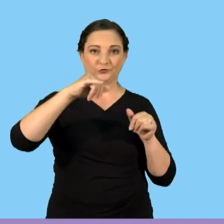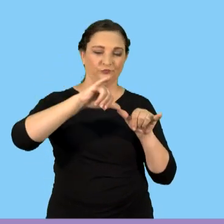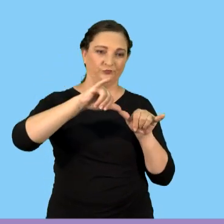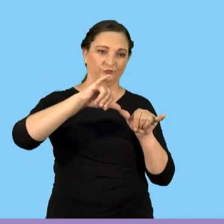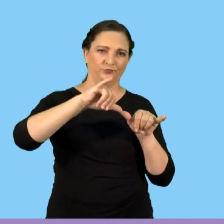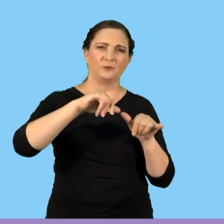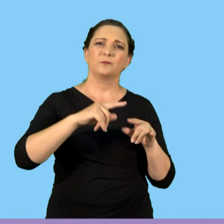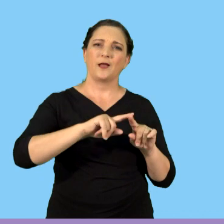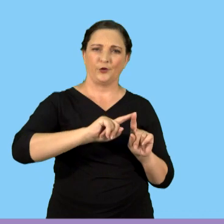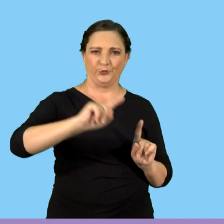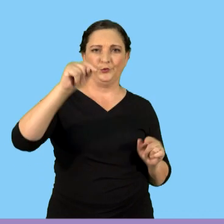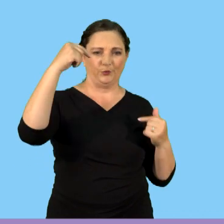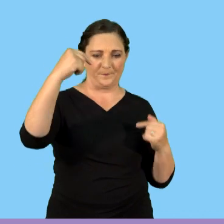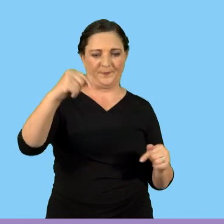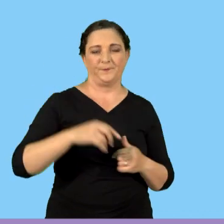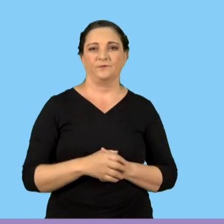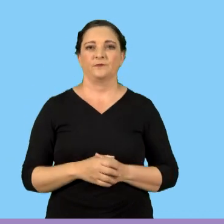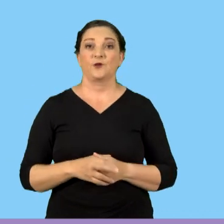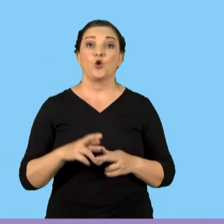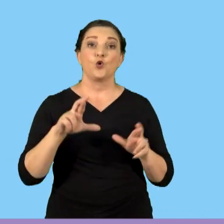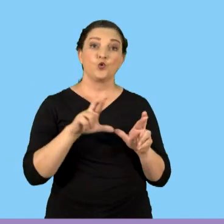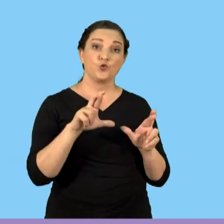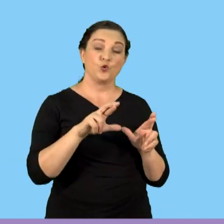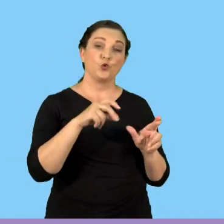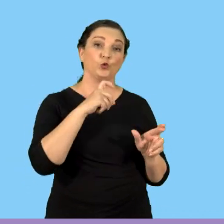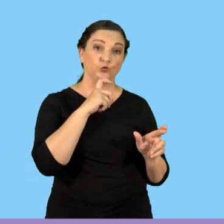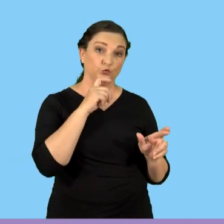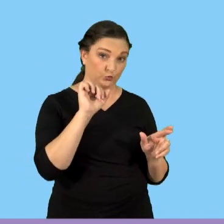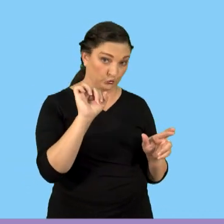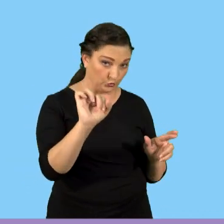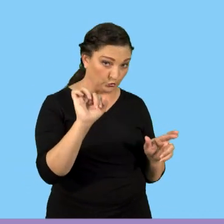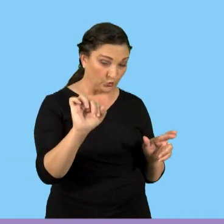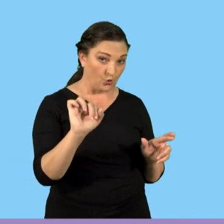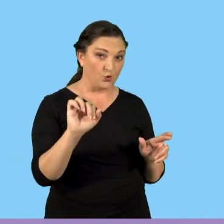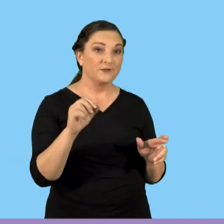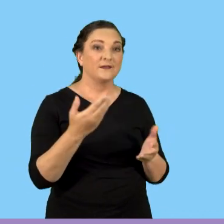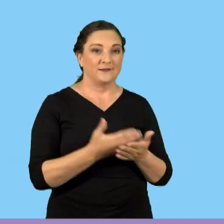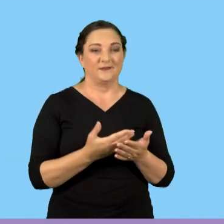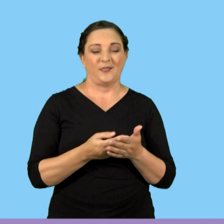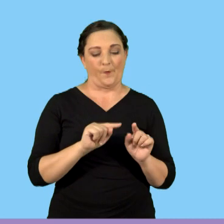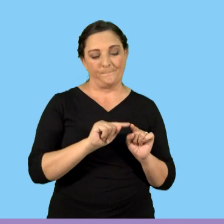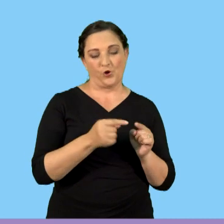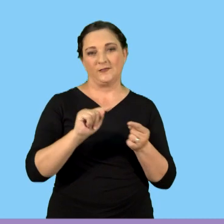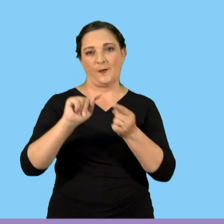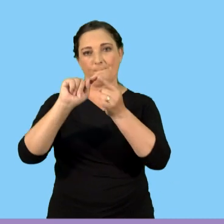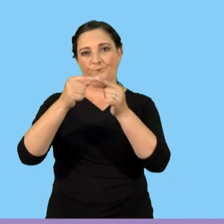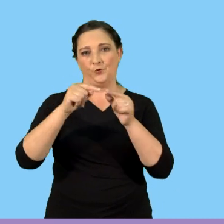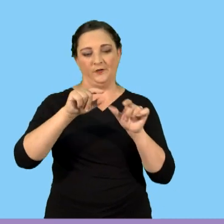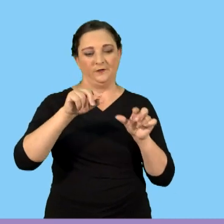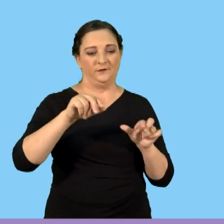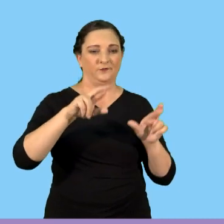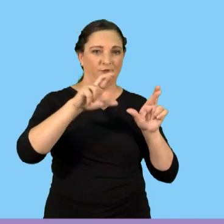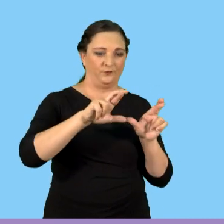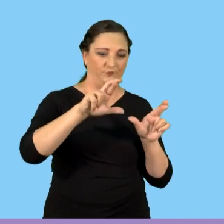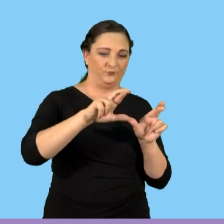your graph. Again, I don't have a ruler with me here, but you must use your ruler to connect